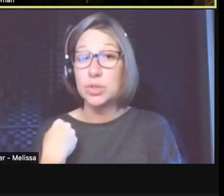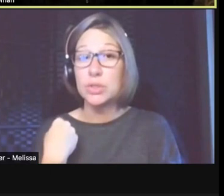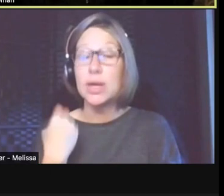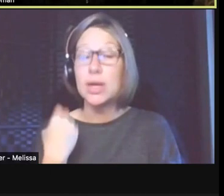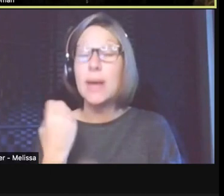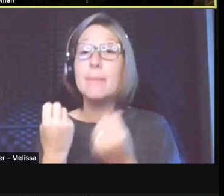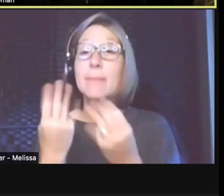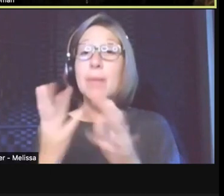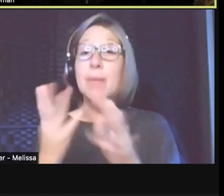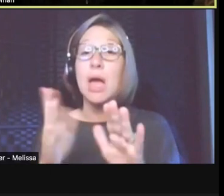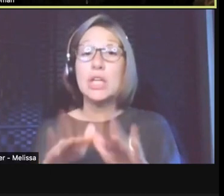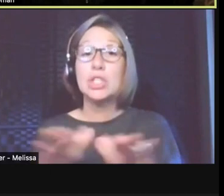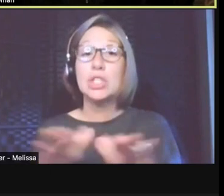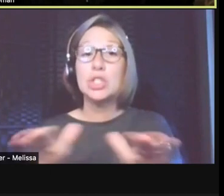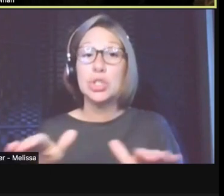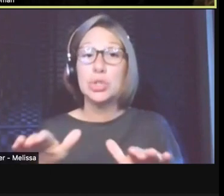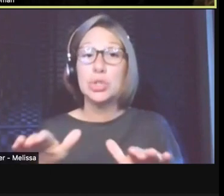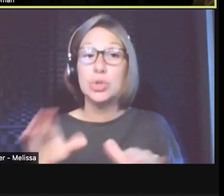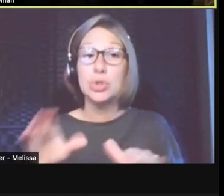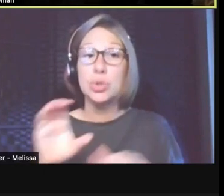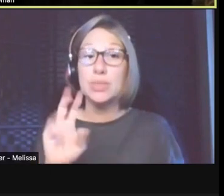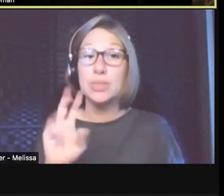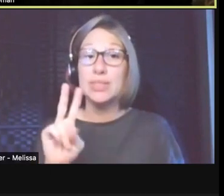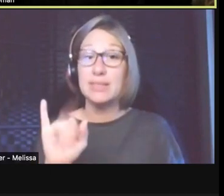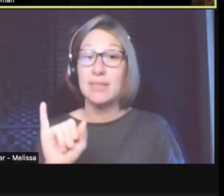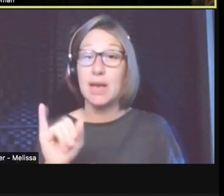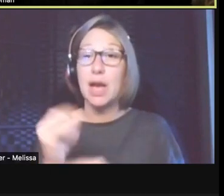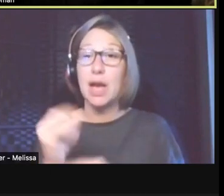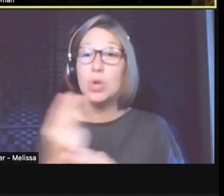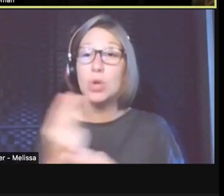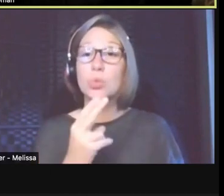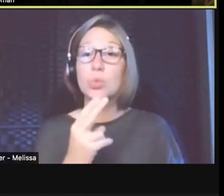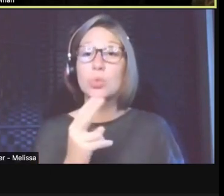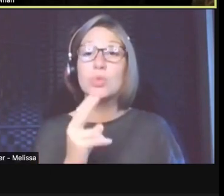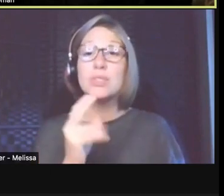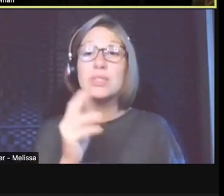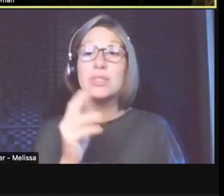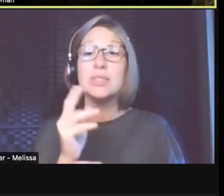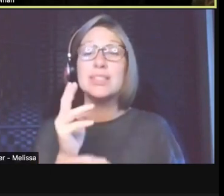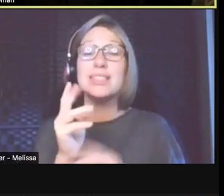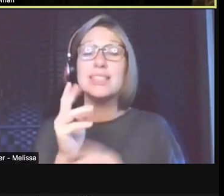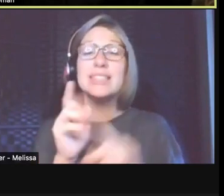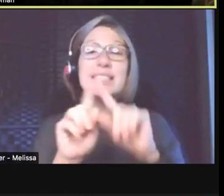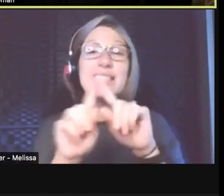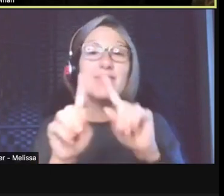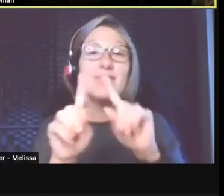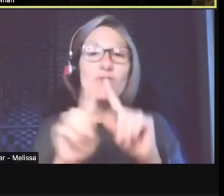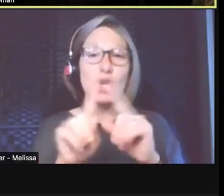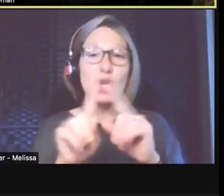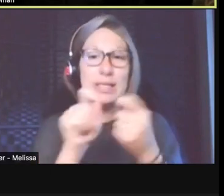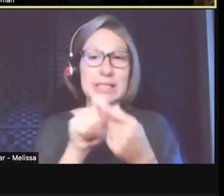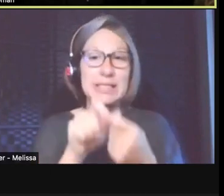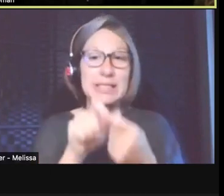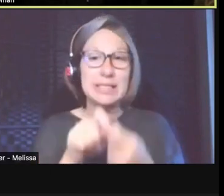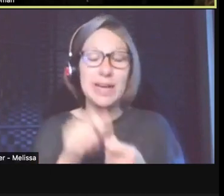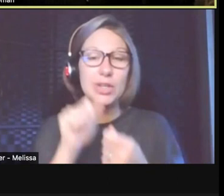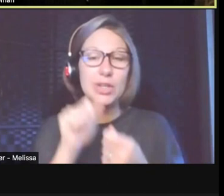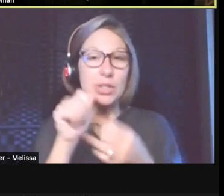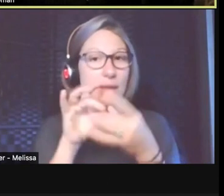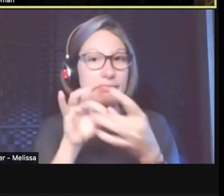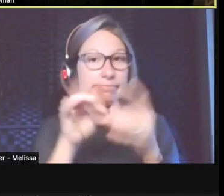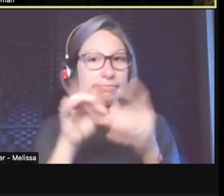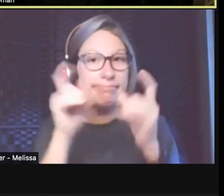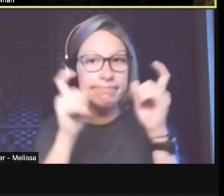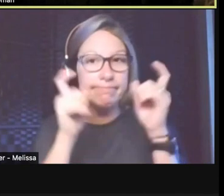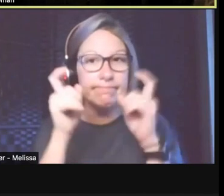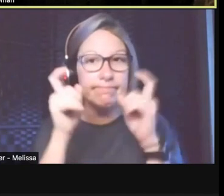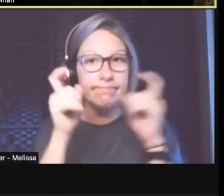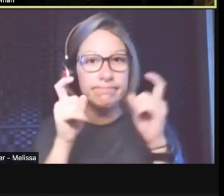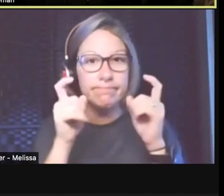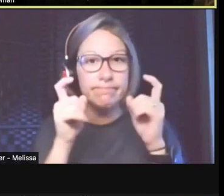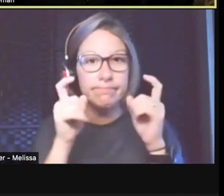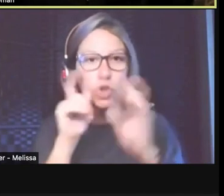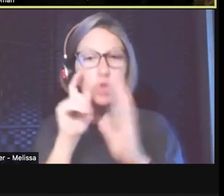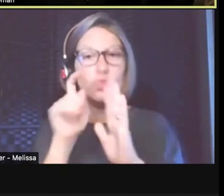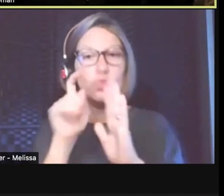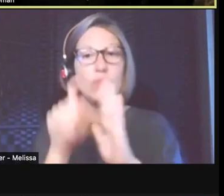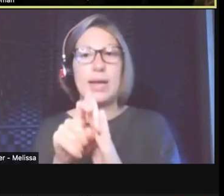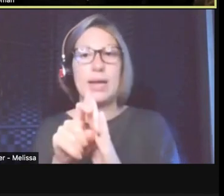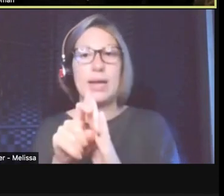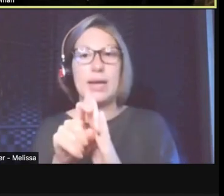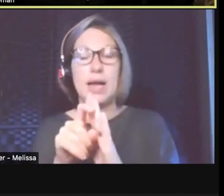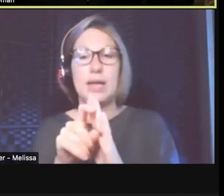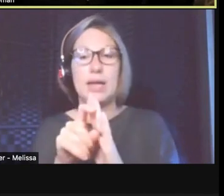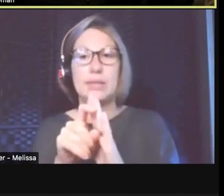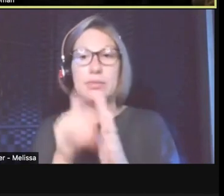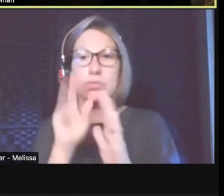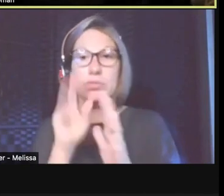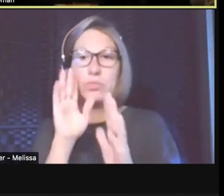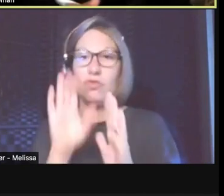details to recognize those photos. I have been in attendance at a number of IEP meetings or team